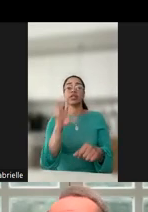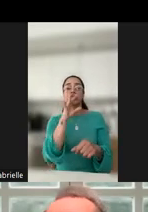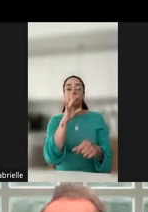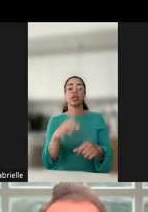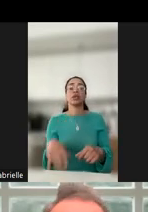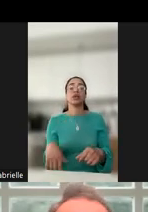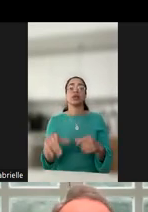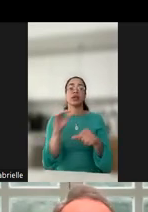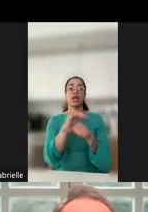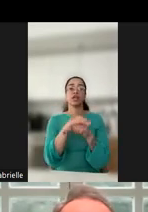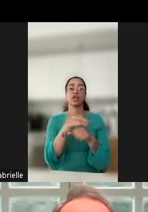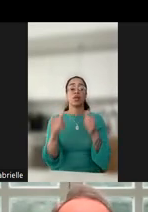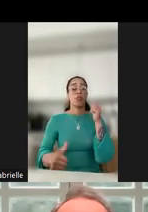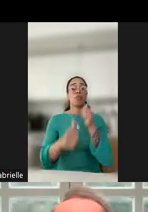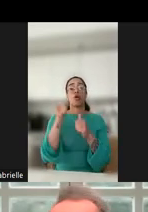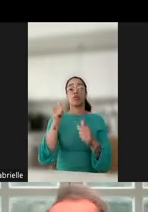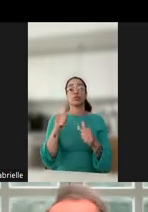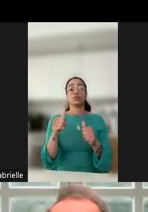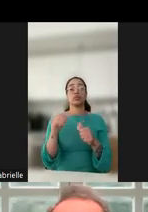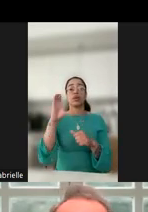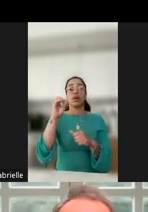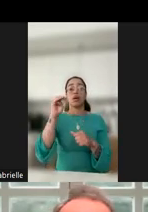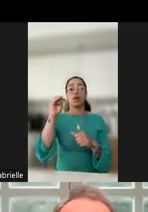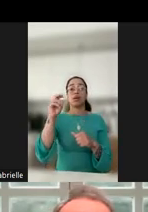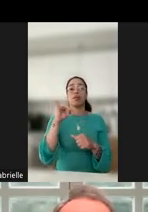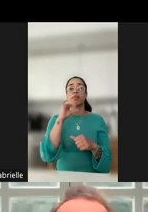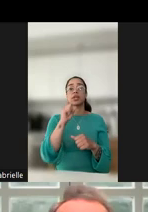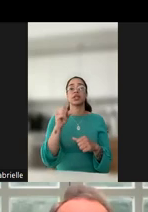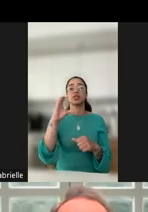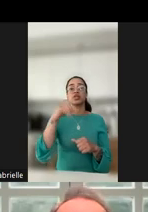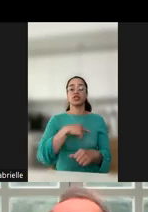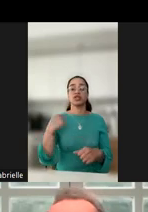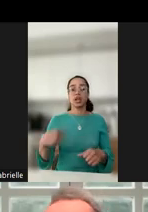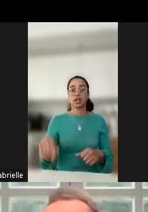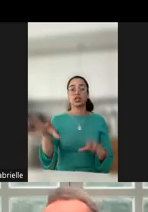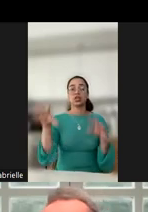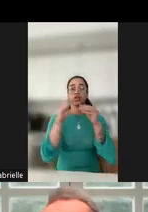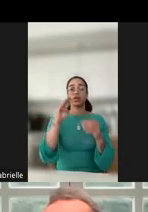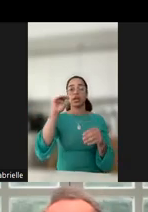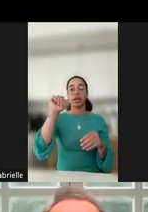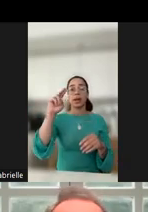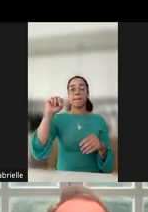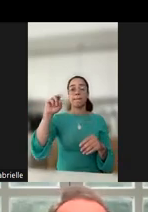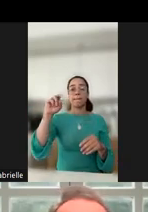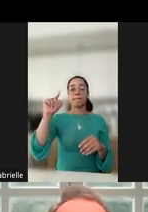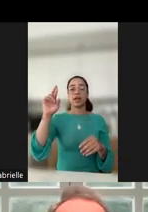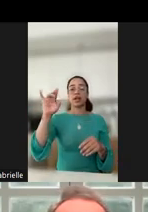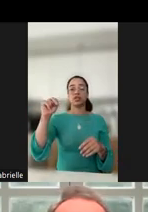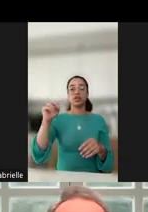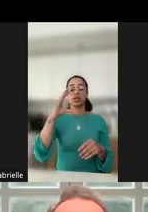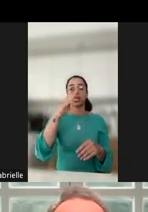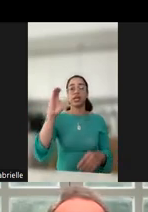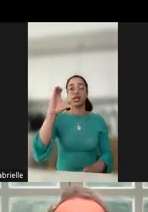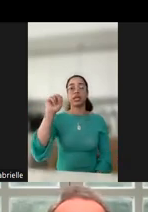most common of this is Chinese, including Mandarin and Cantonese, spoken by 34% of Asians at